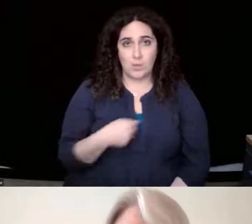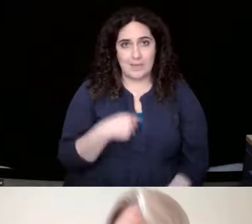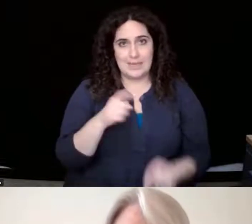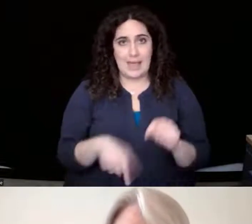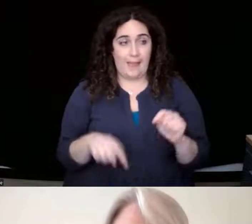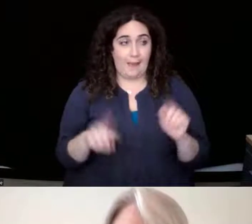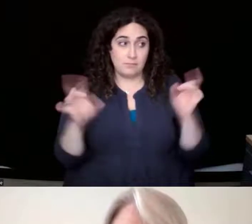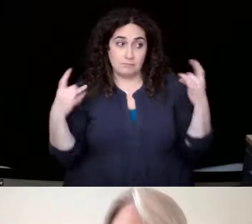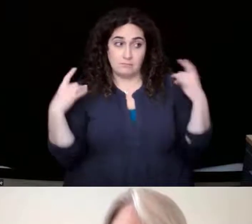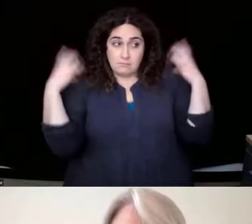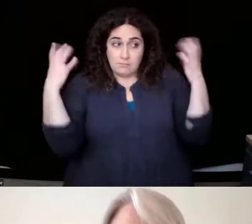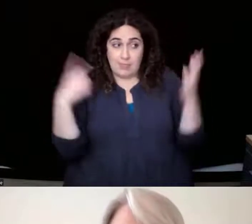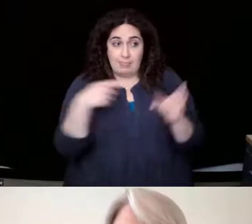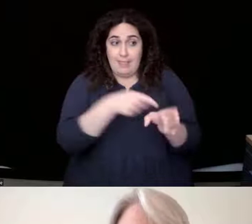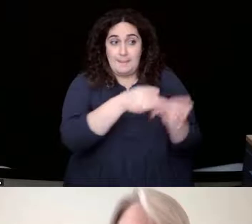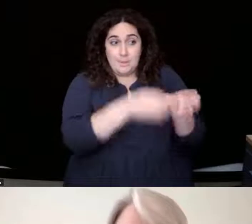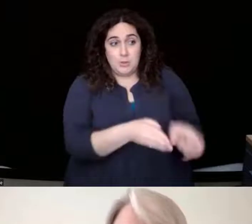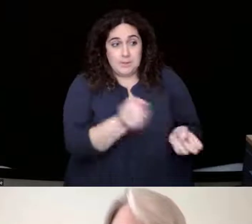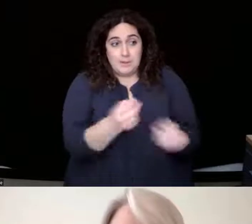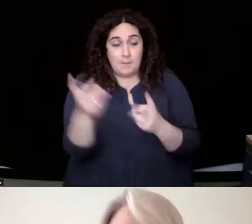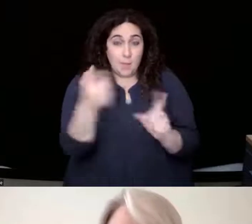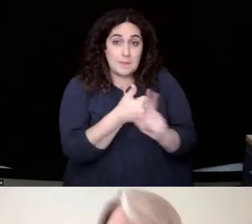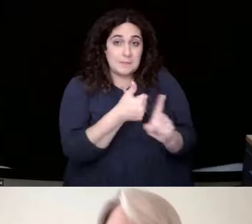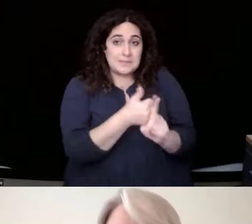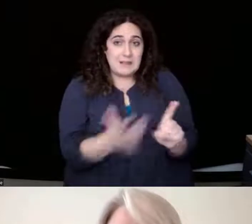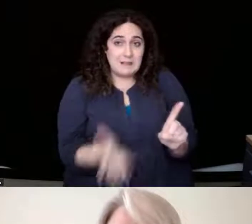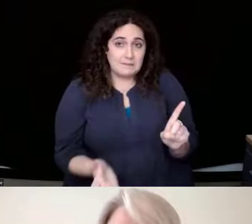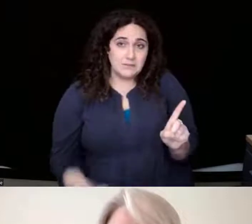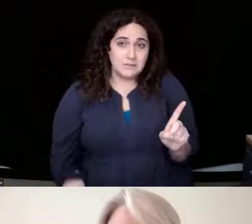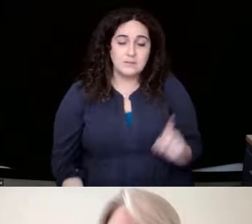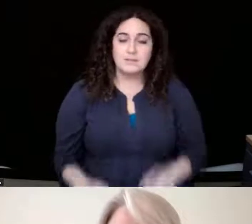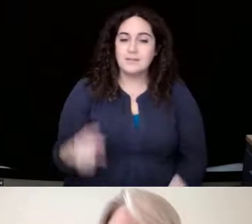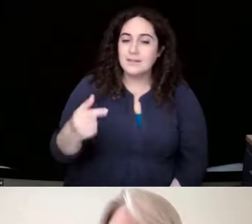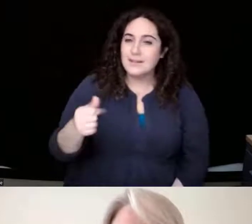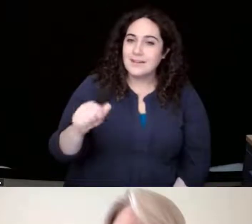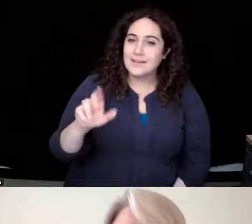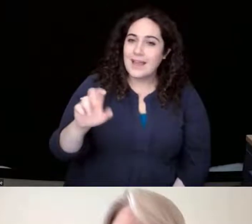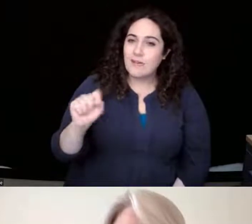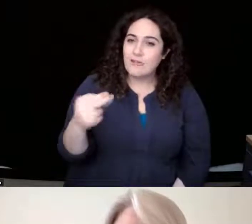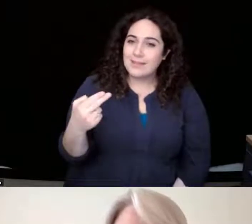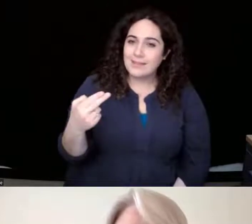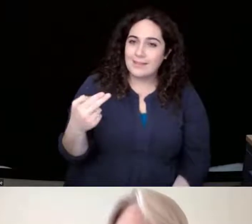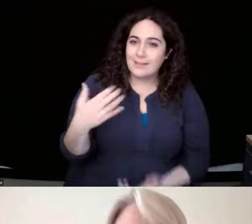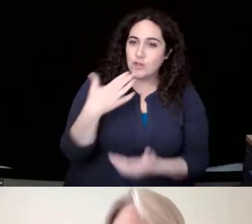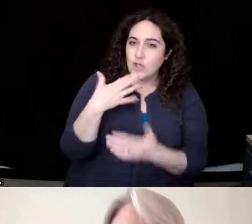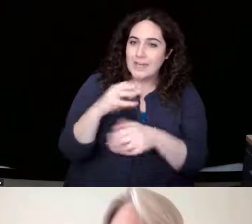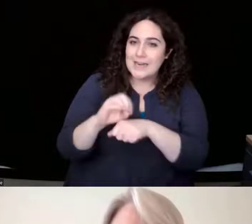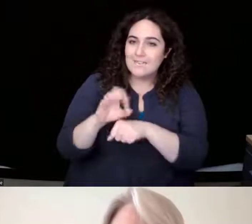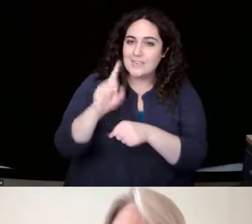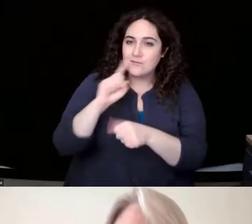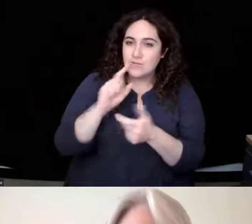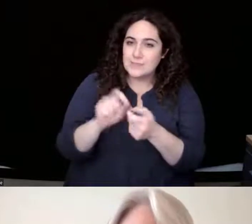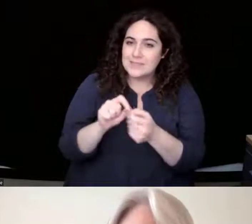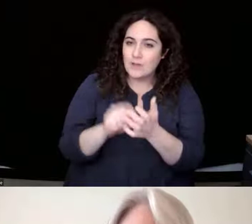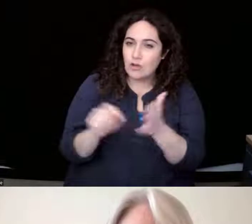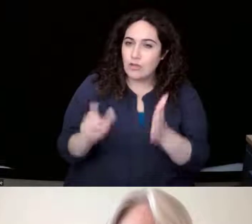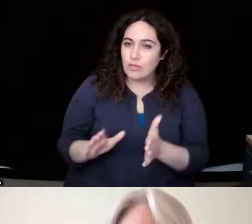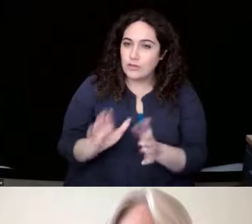upload button. Garreth, I think you've got some great advice on your site, though, of like for individual authors, what they can